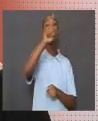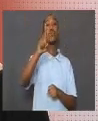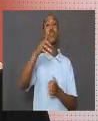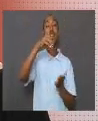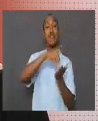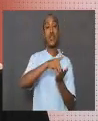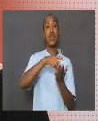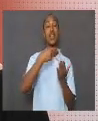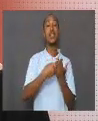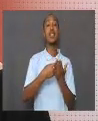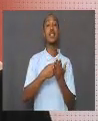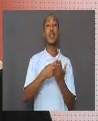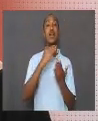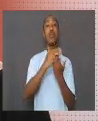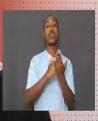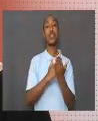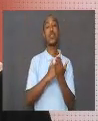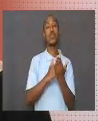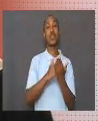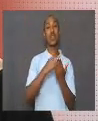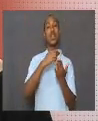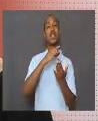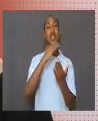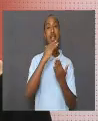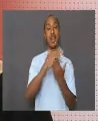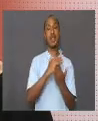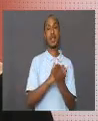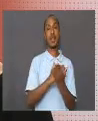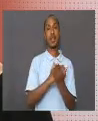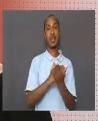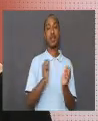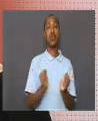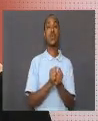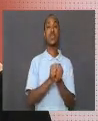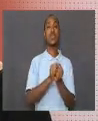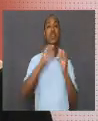this portion of the lesson with teacher after class.